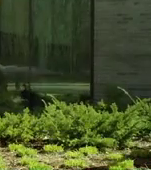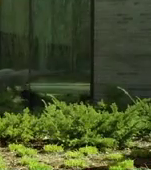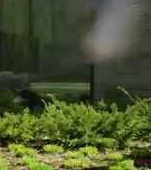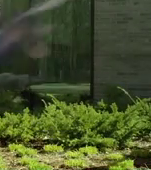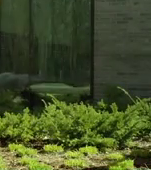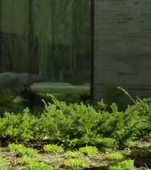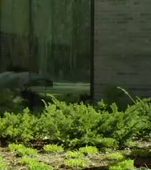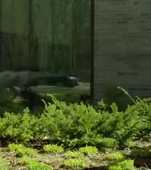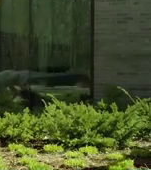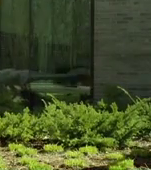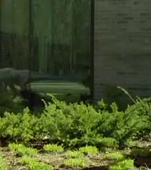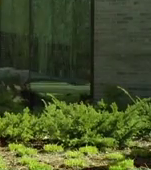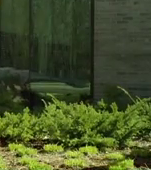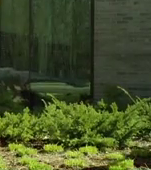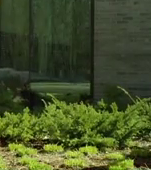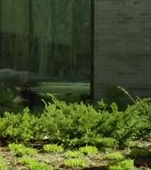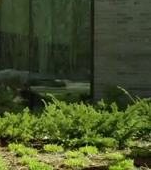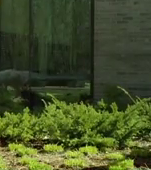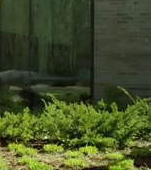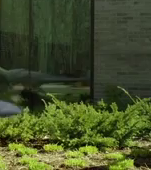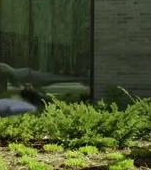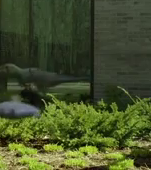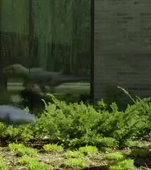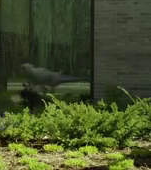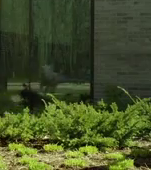flap their wings at the Ozraptor.